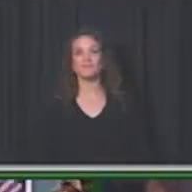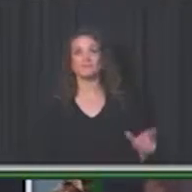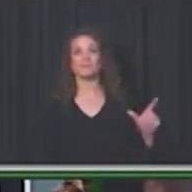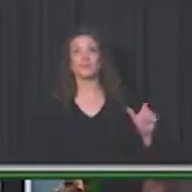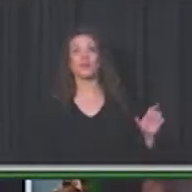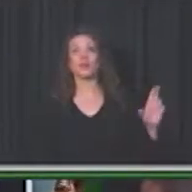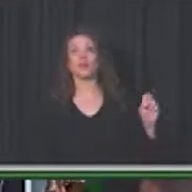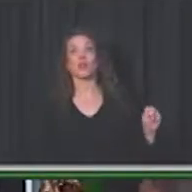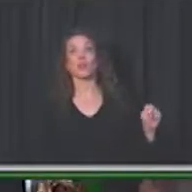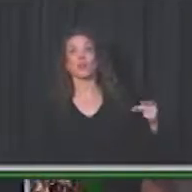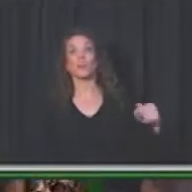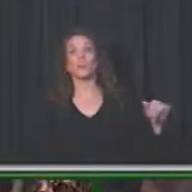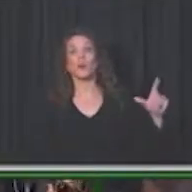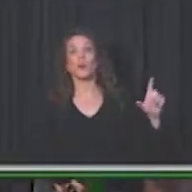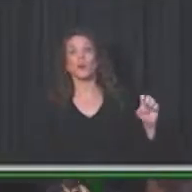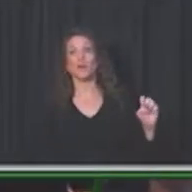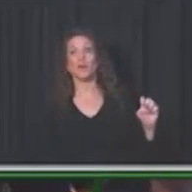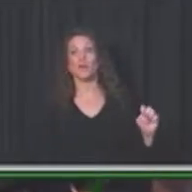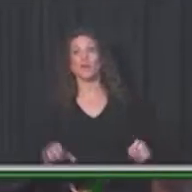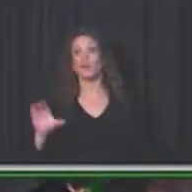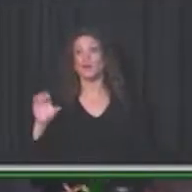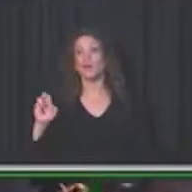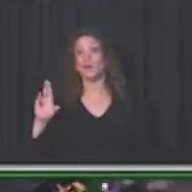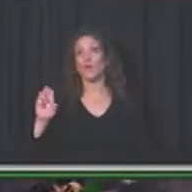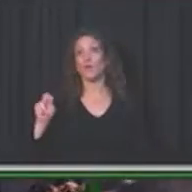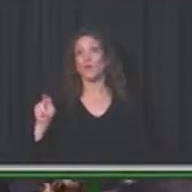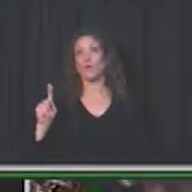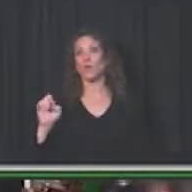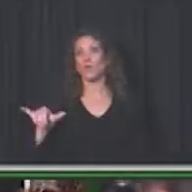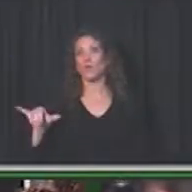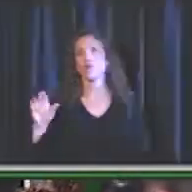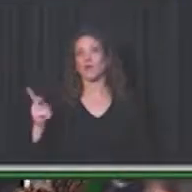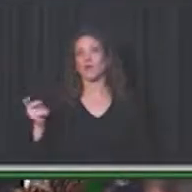Lauren Pyle. Courtney Kruger.